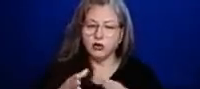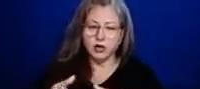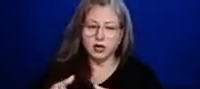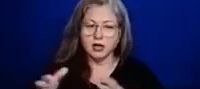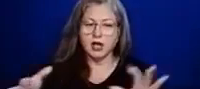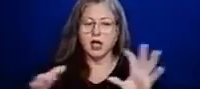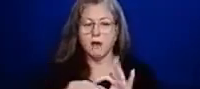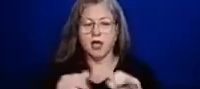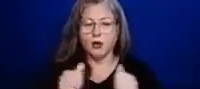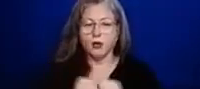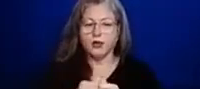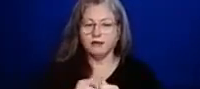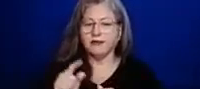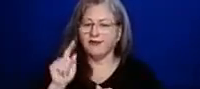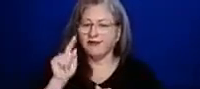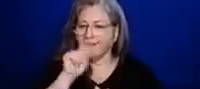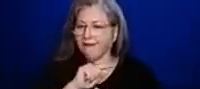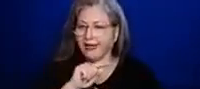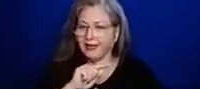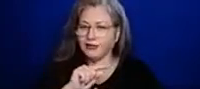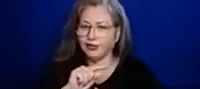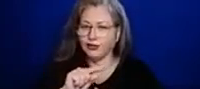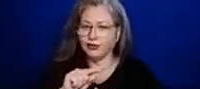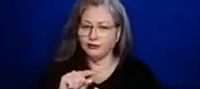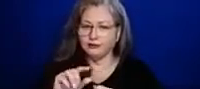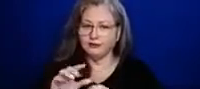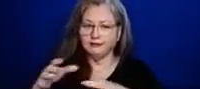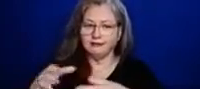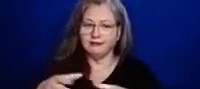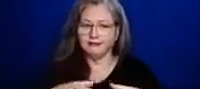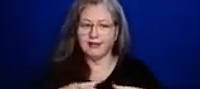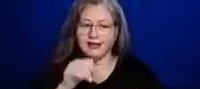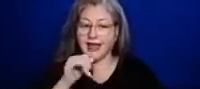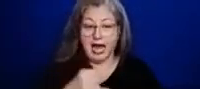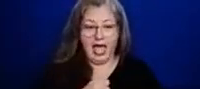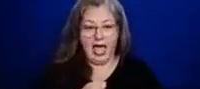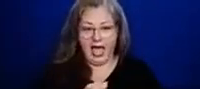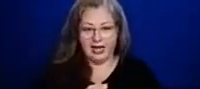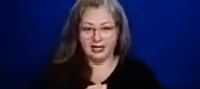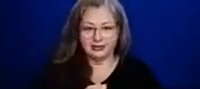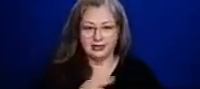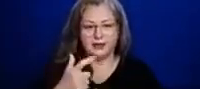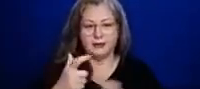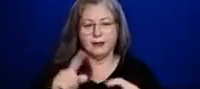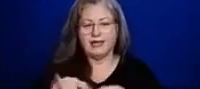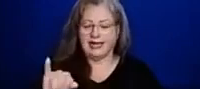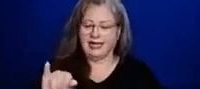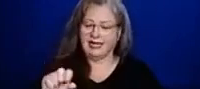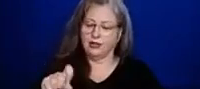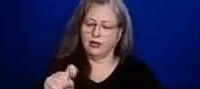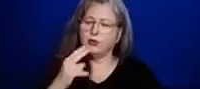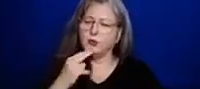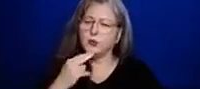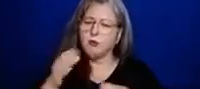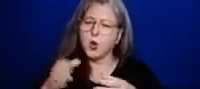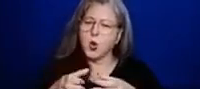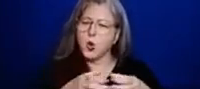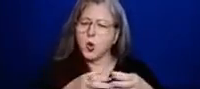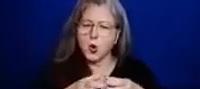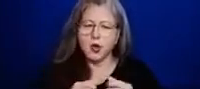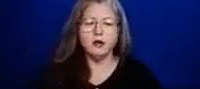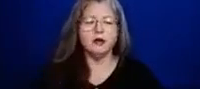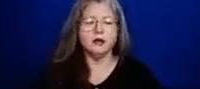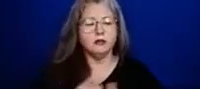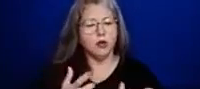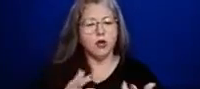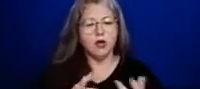these artificial islotes, not islands, because islands are very big, but islotes, yes? So